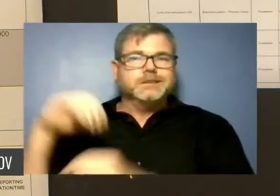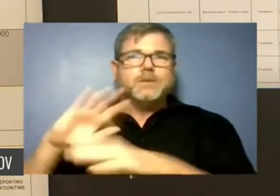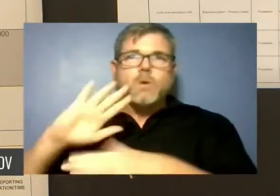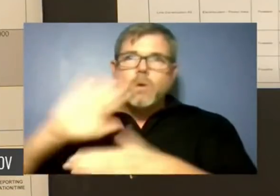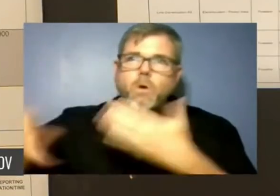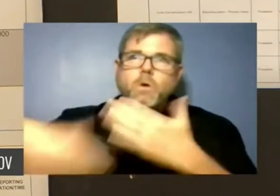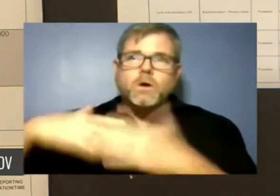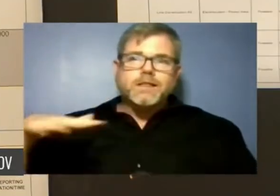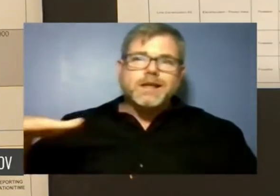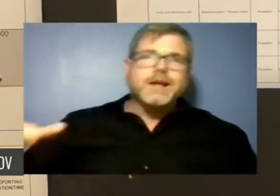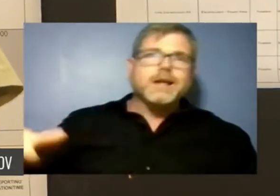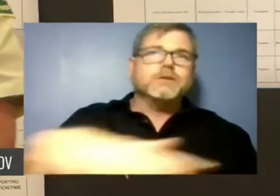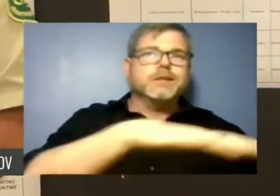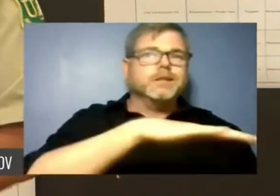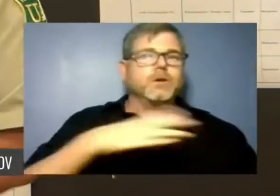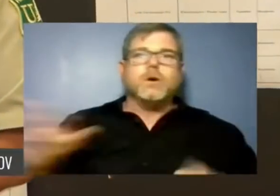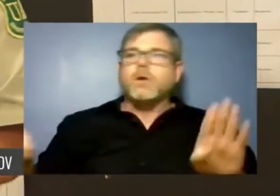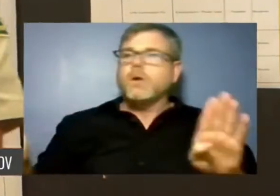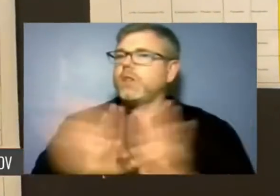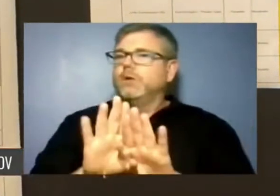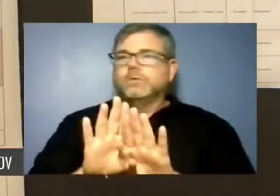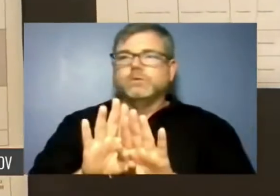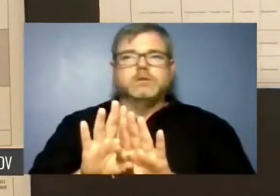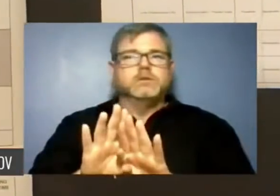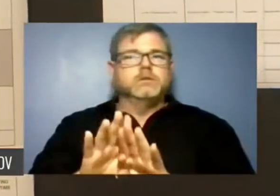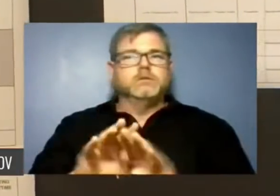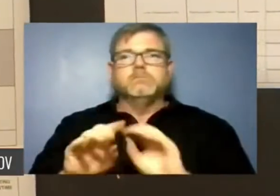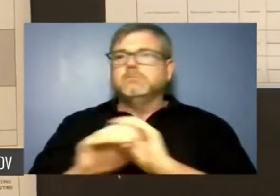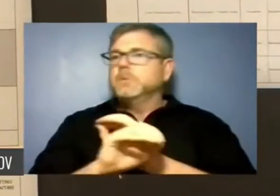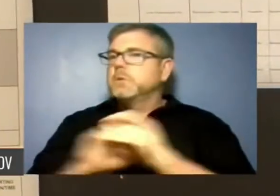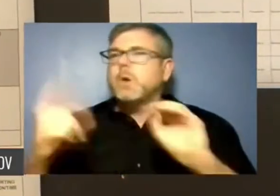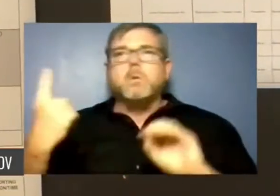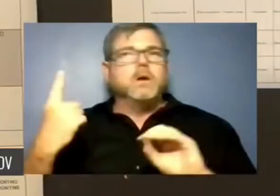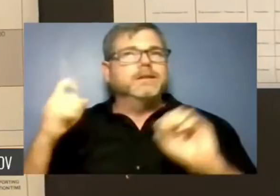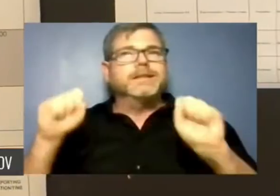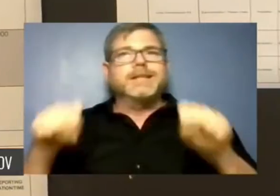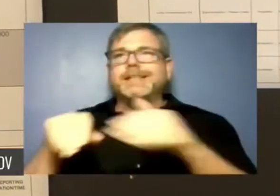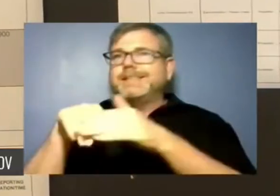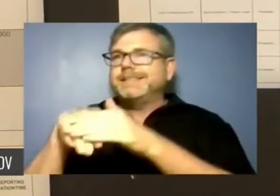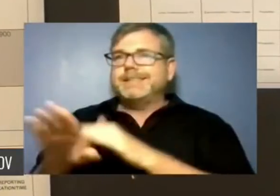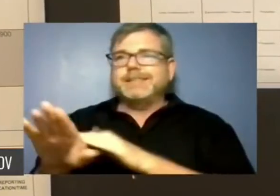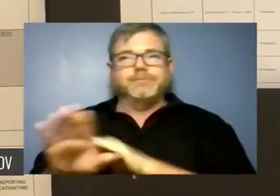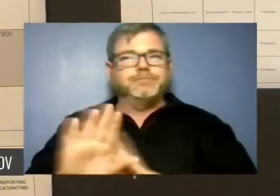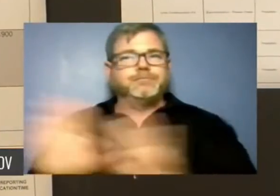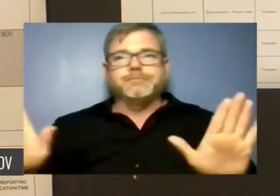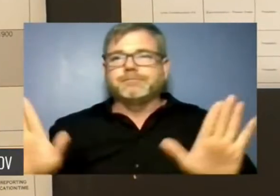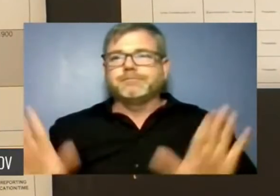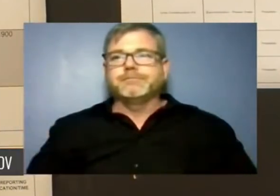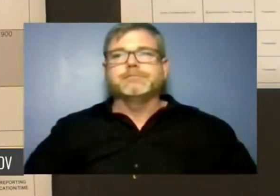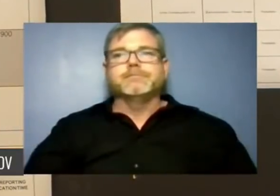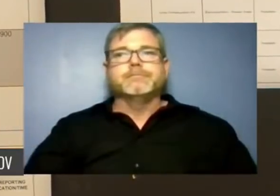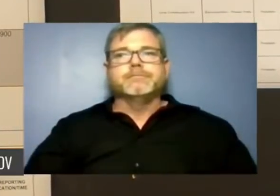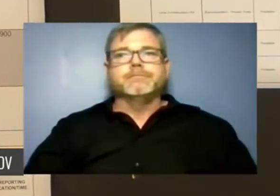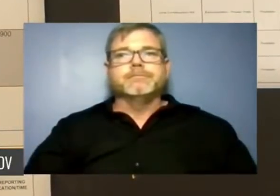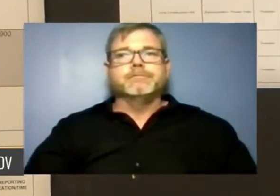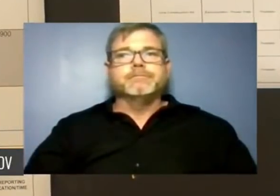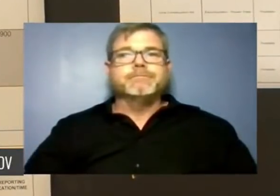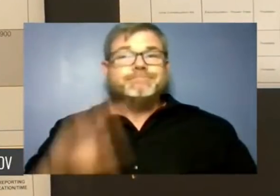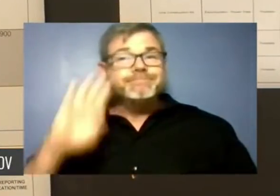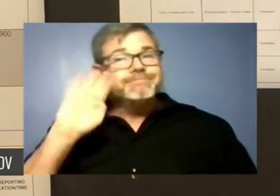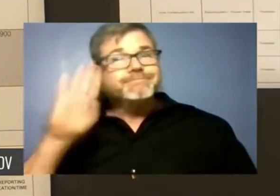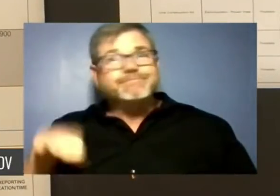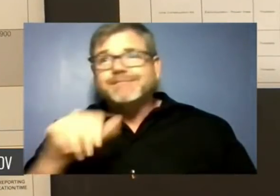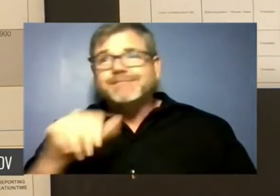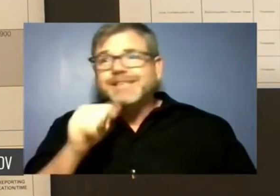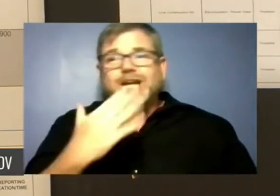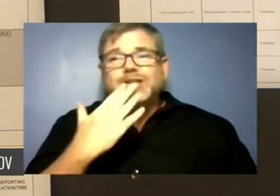public access and visitation. And I know that's not ideal. None of us like anything to be completely